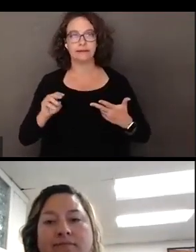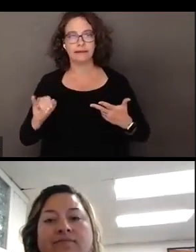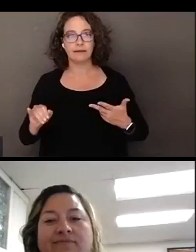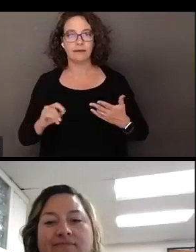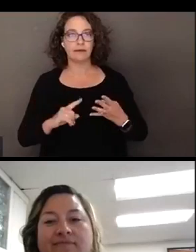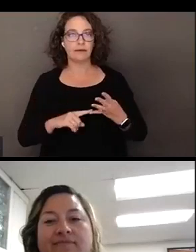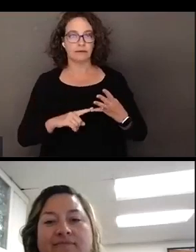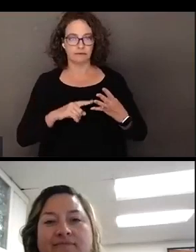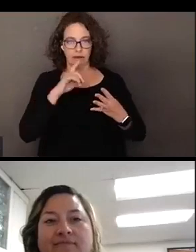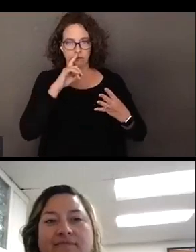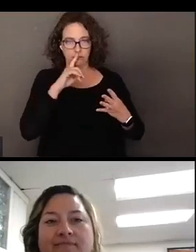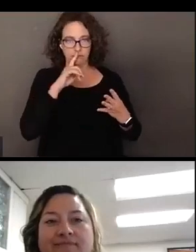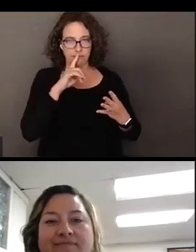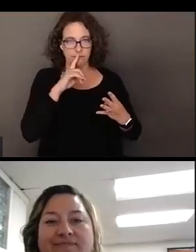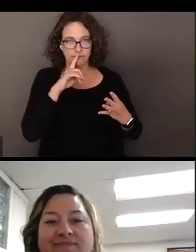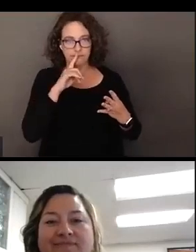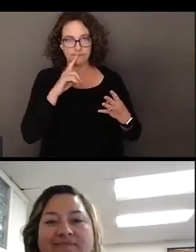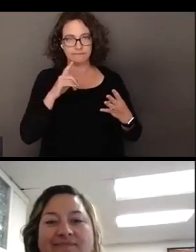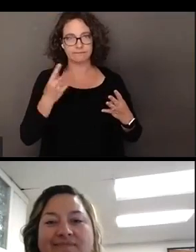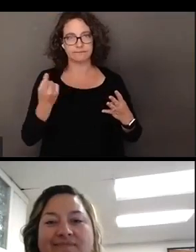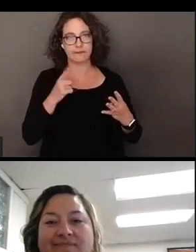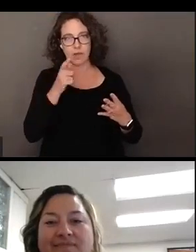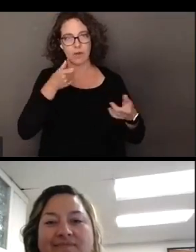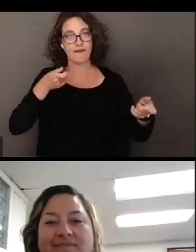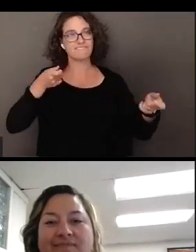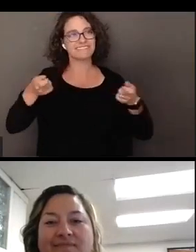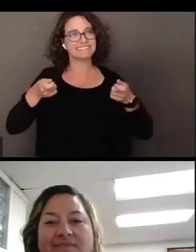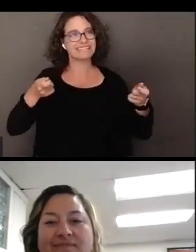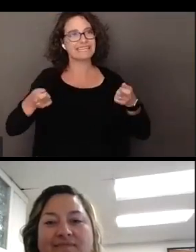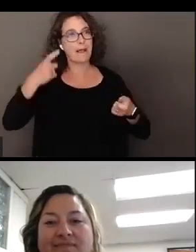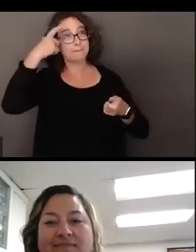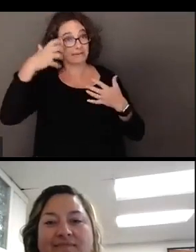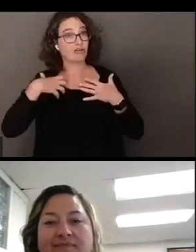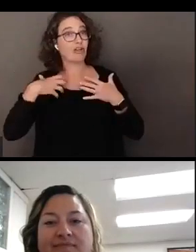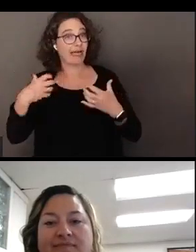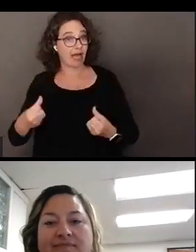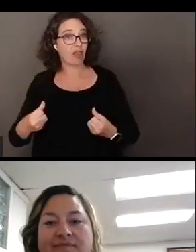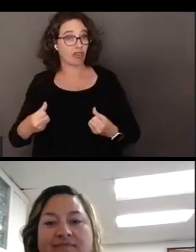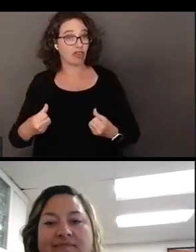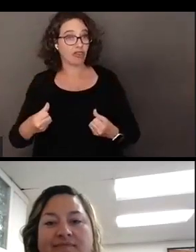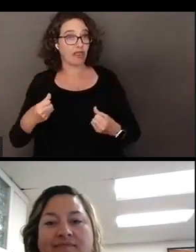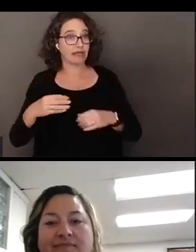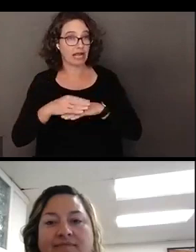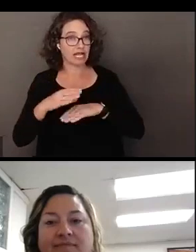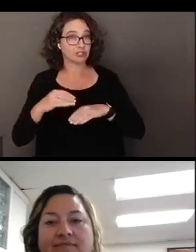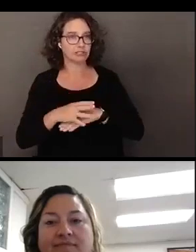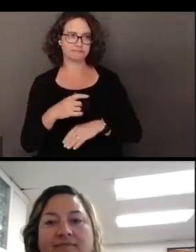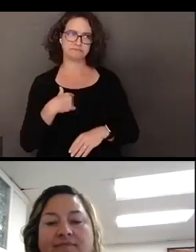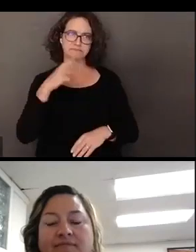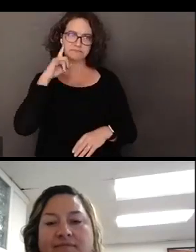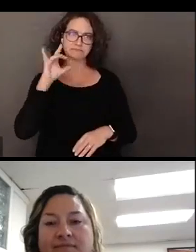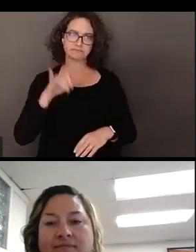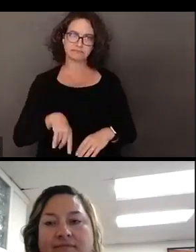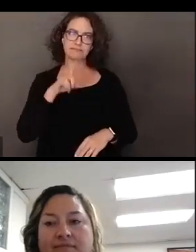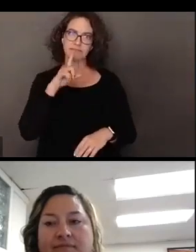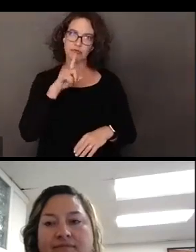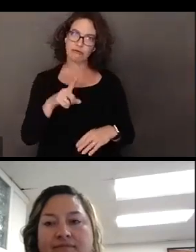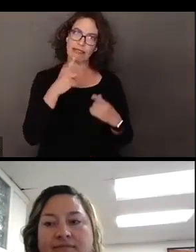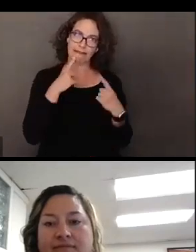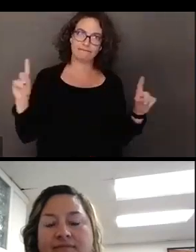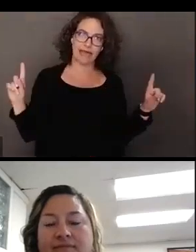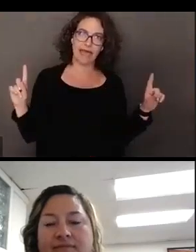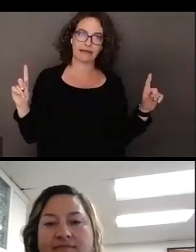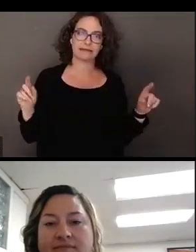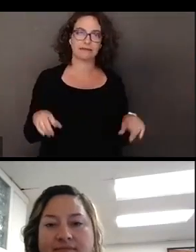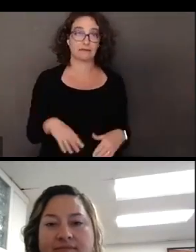Catherine, who facilitates mental health consultations. And I think that that has been very effective because the help